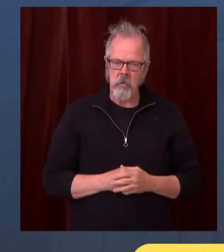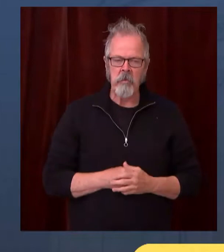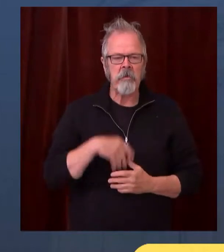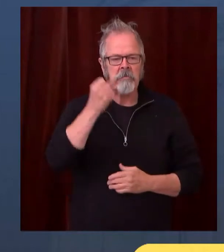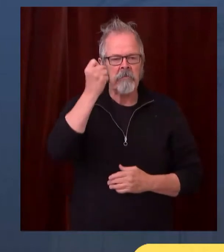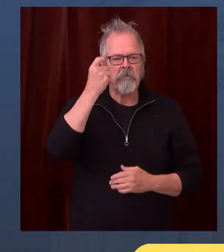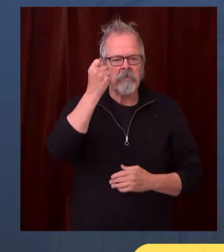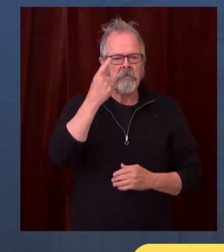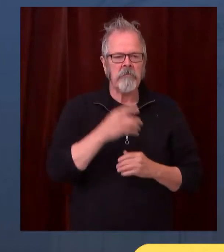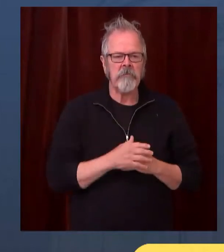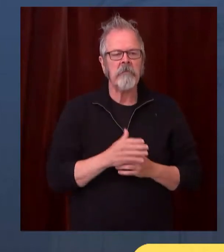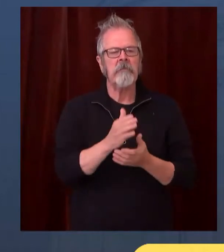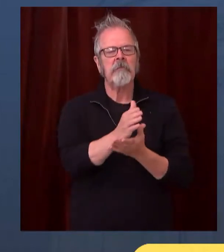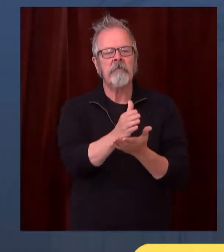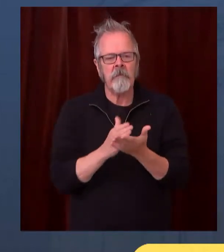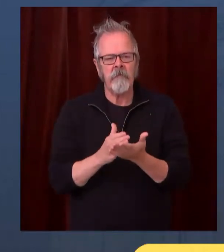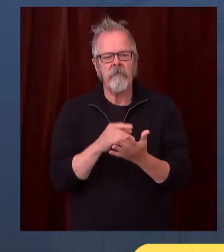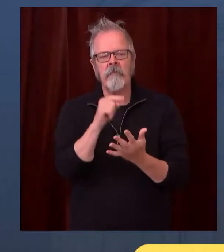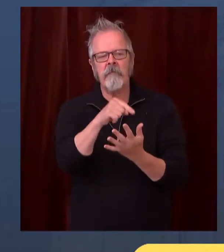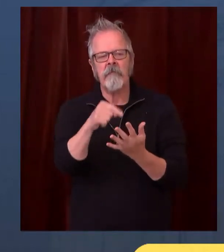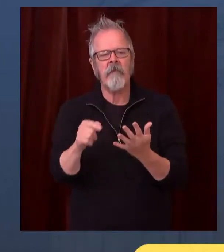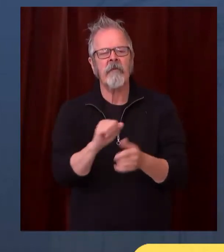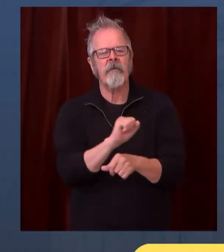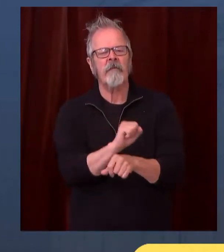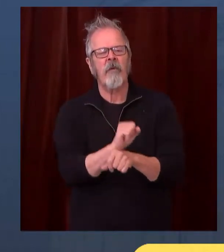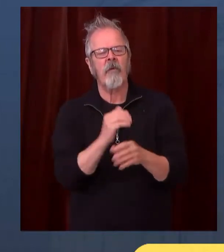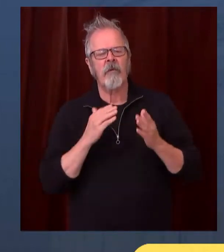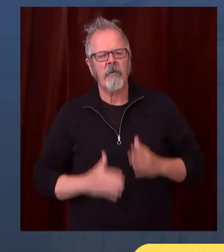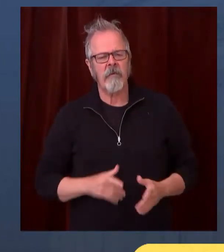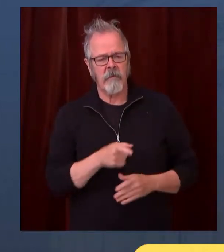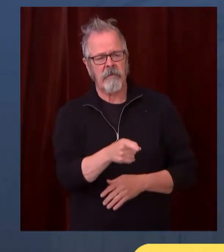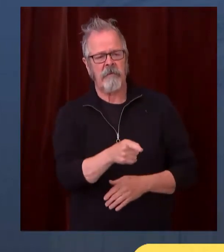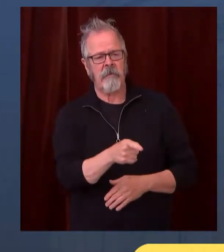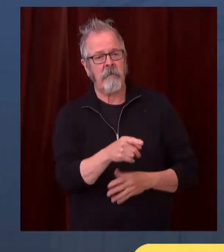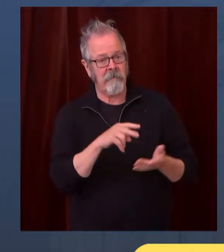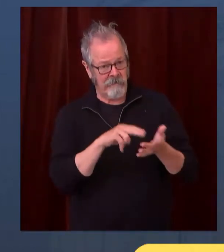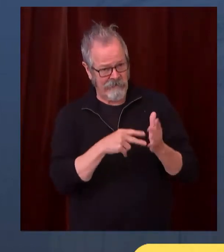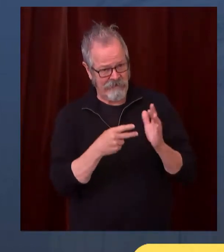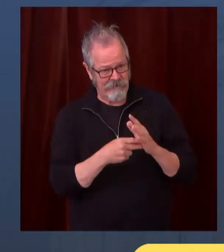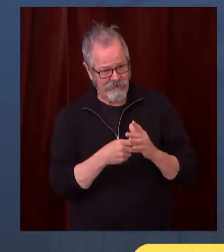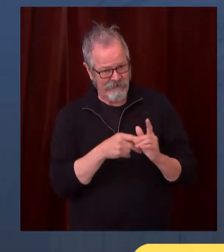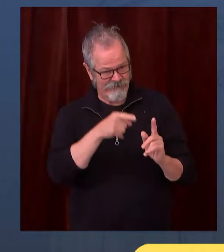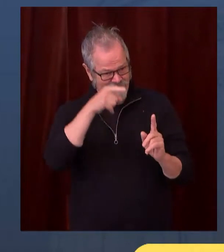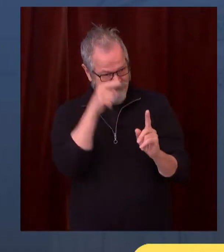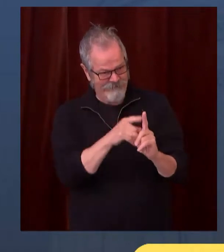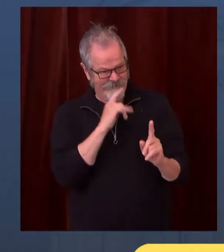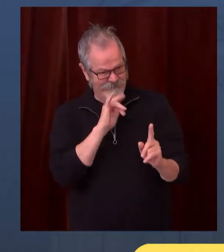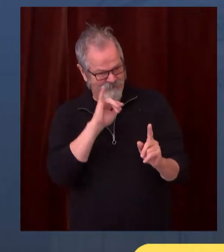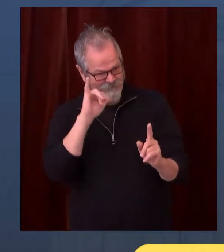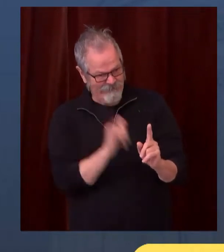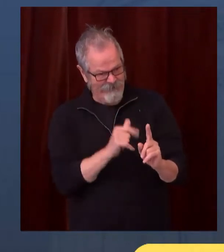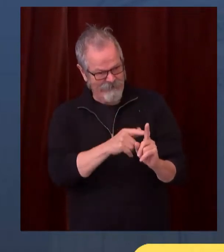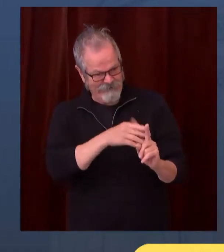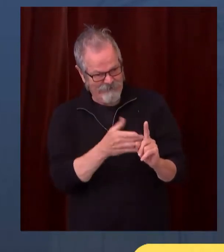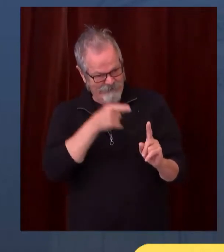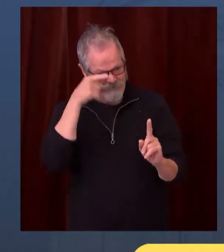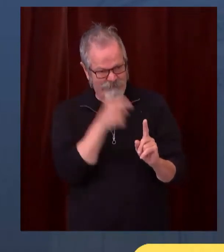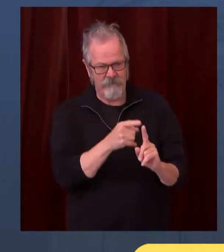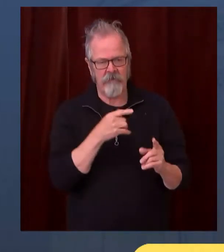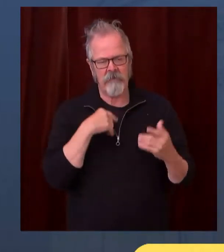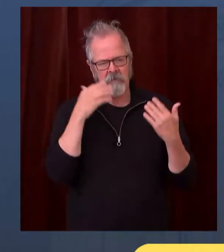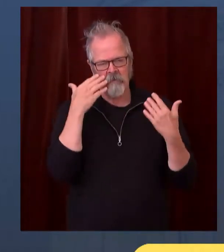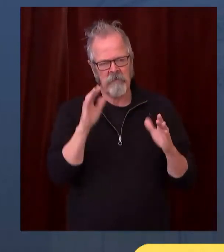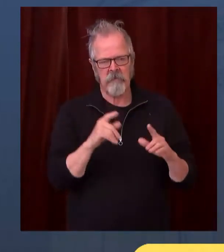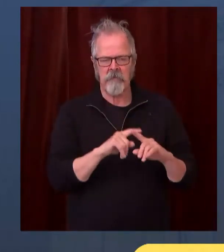somehow at a long-term care facility. So looking at these data, it is clear that our elderly population are particularly vulnerable